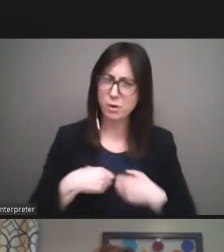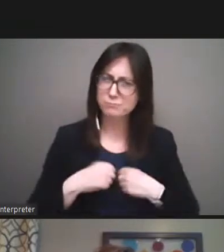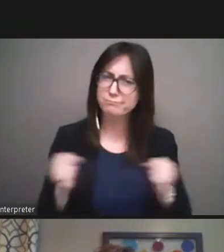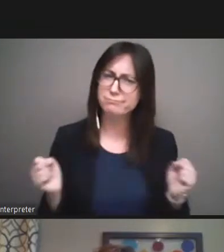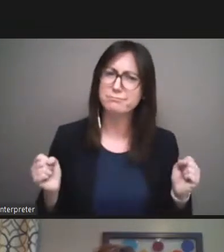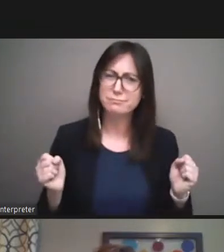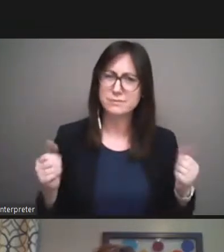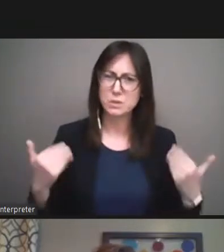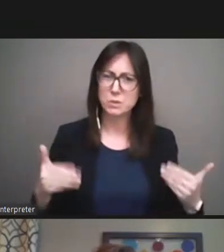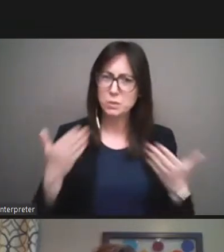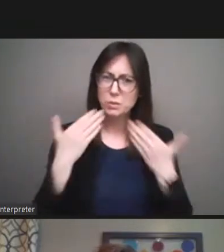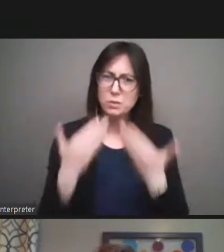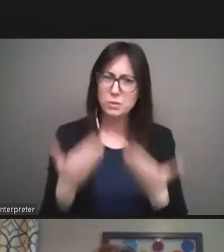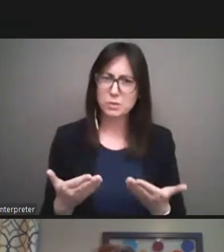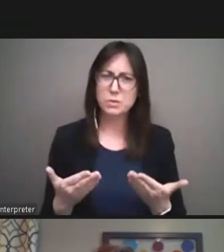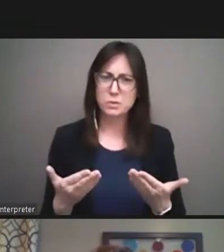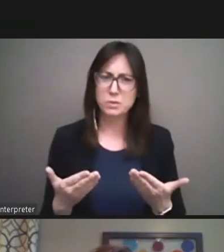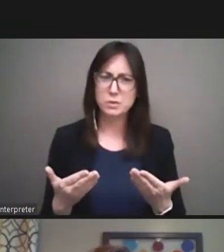also all of the